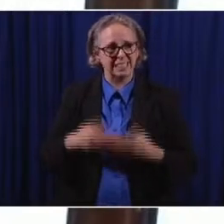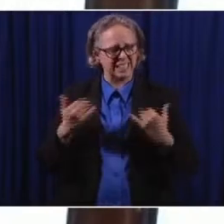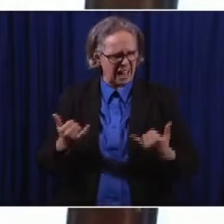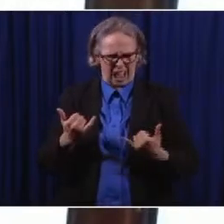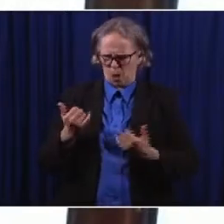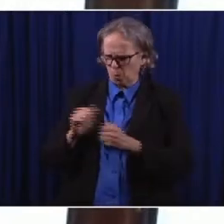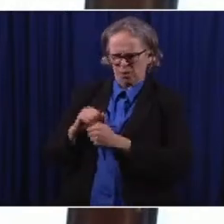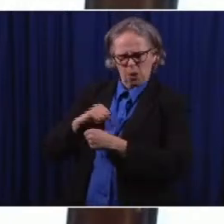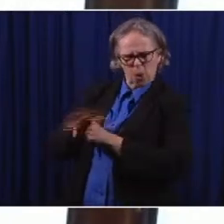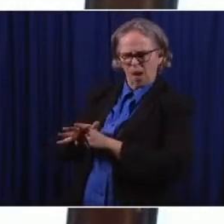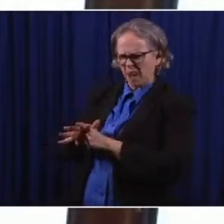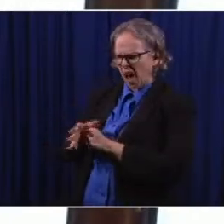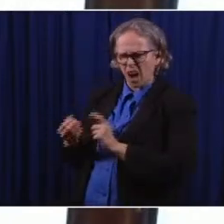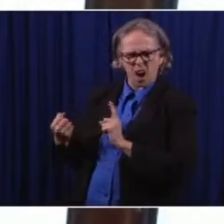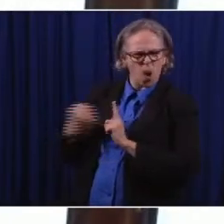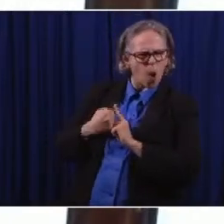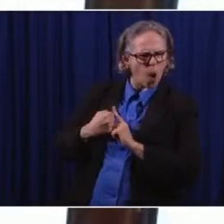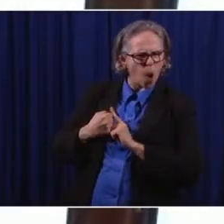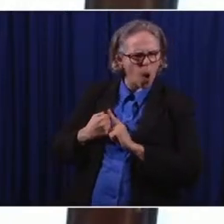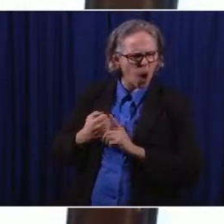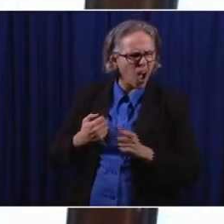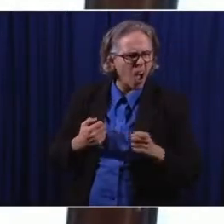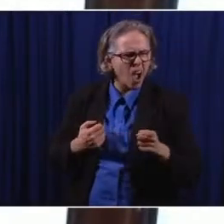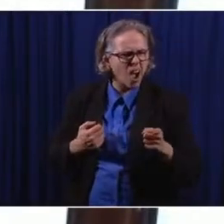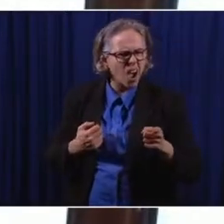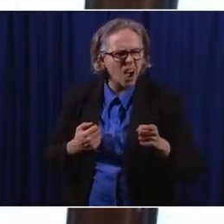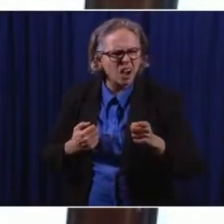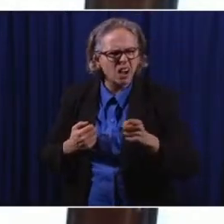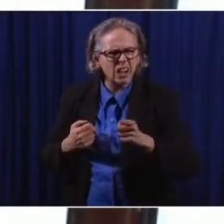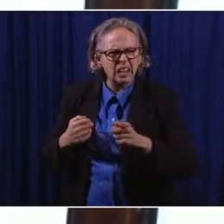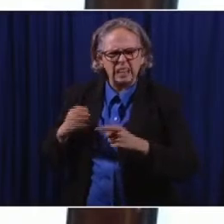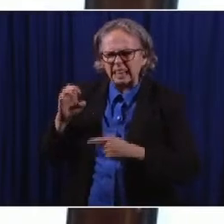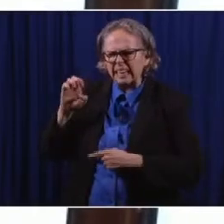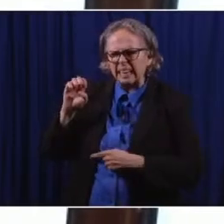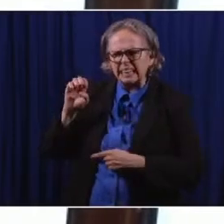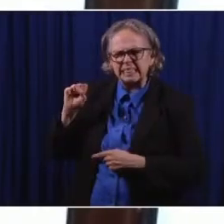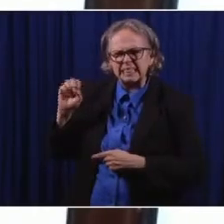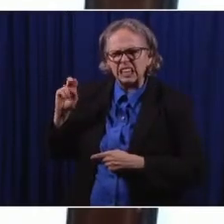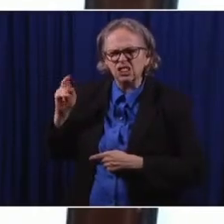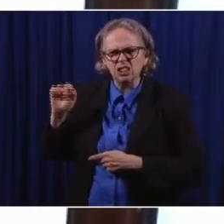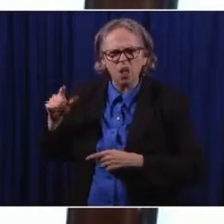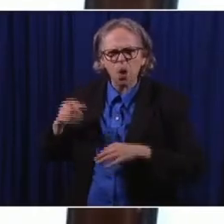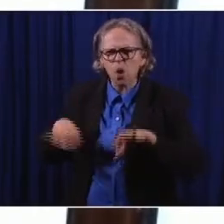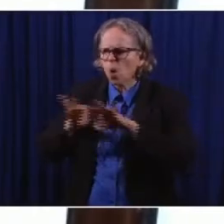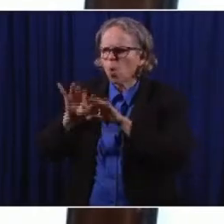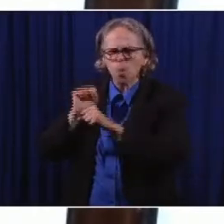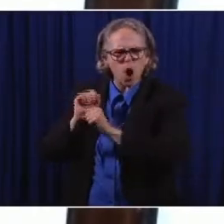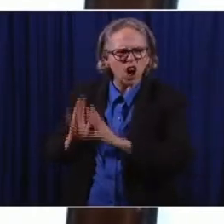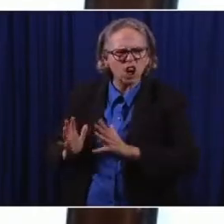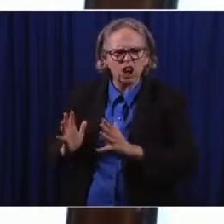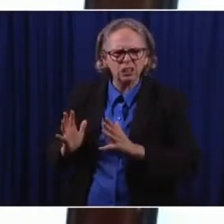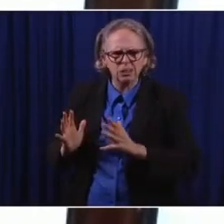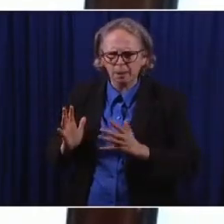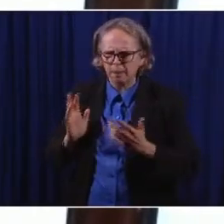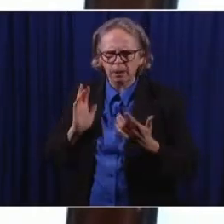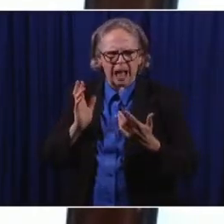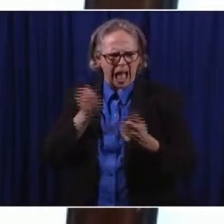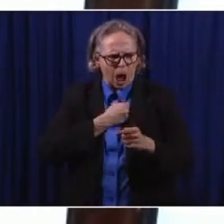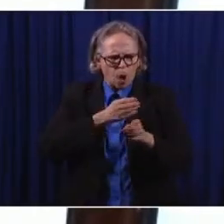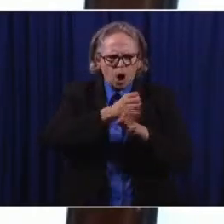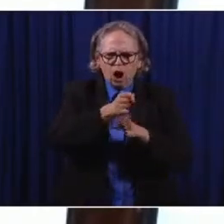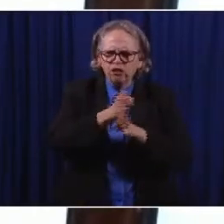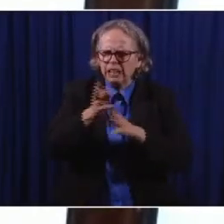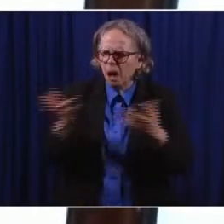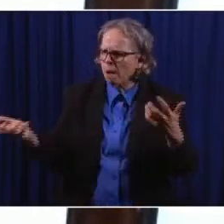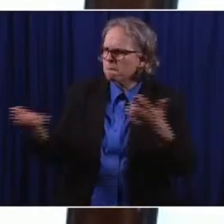were deemed essential. There's just about every career field that we have students training for. And to properly train